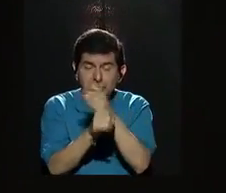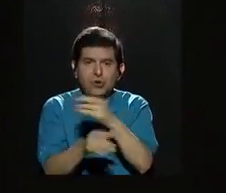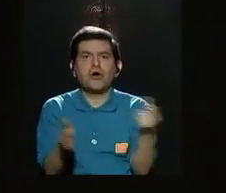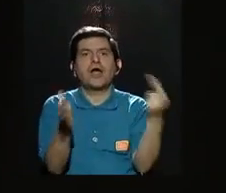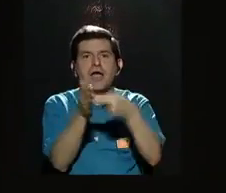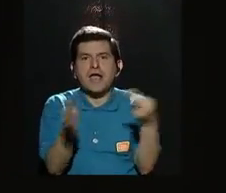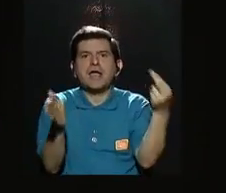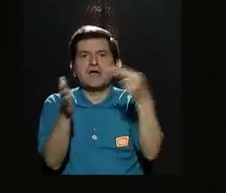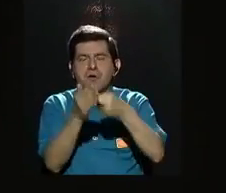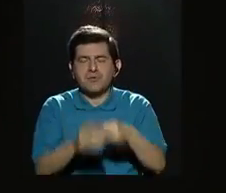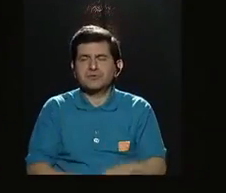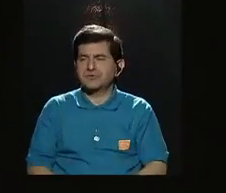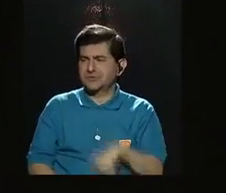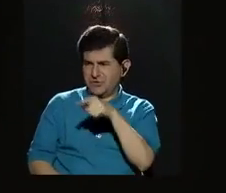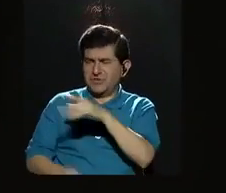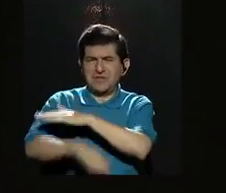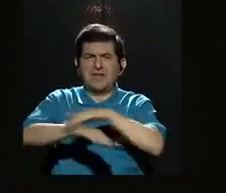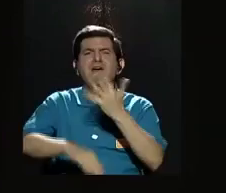racism